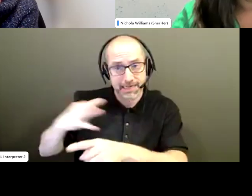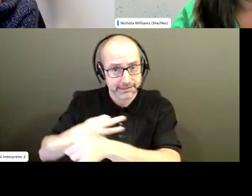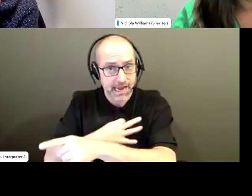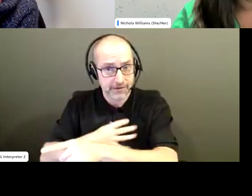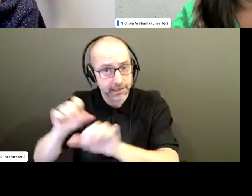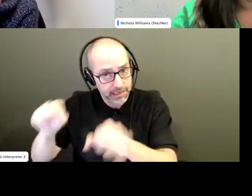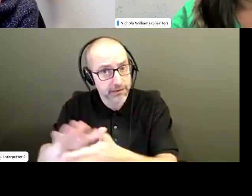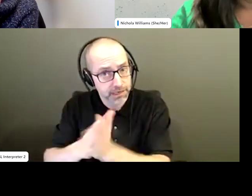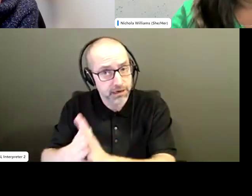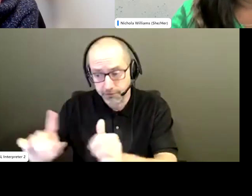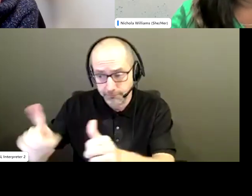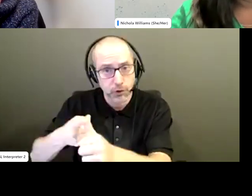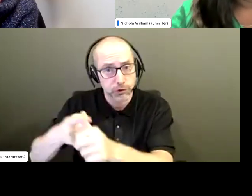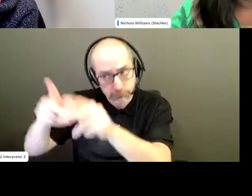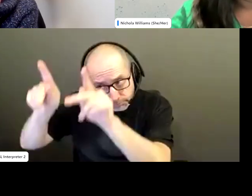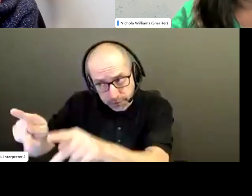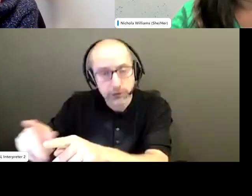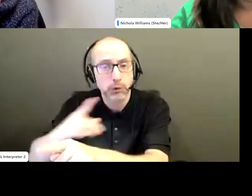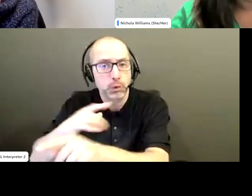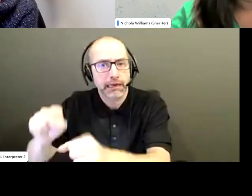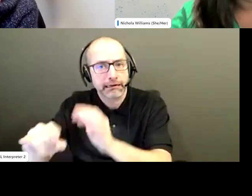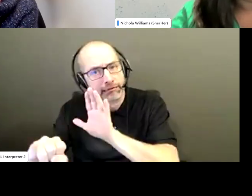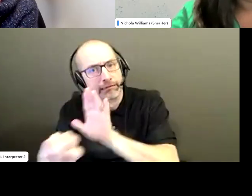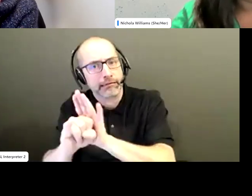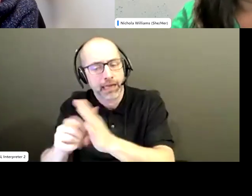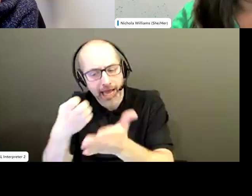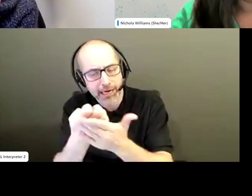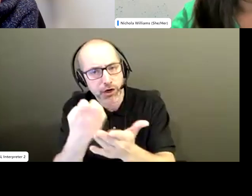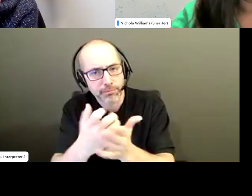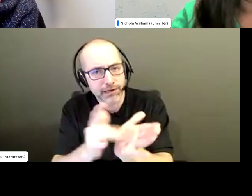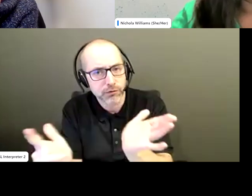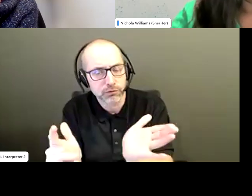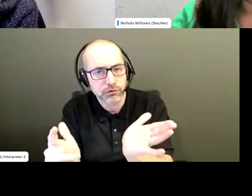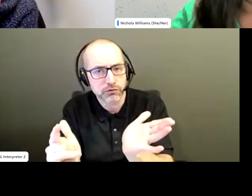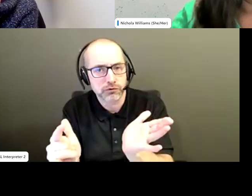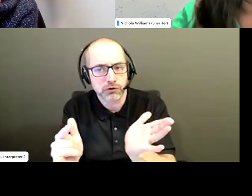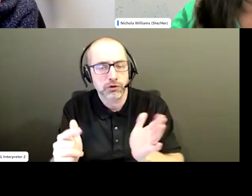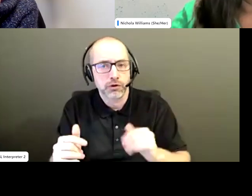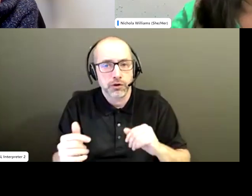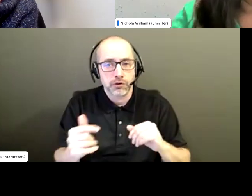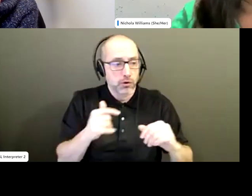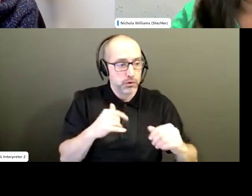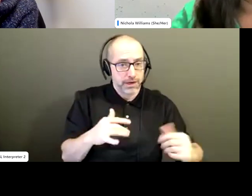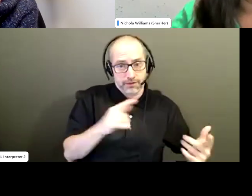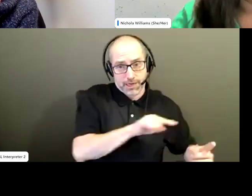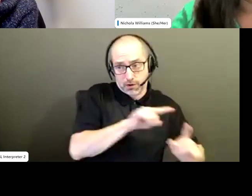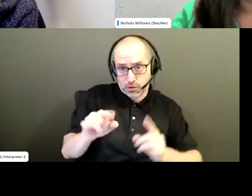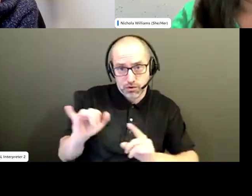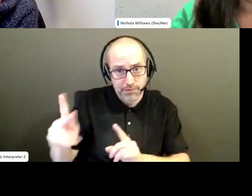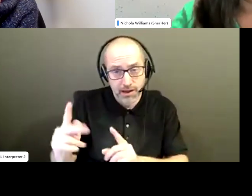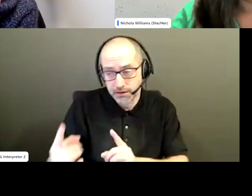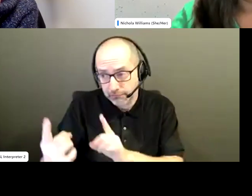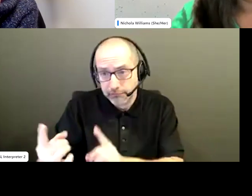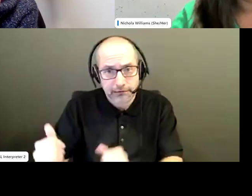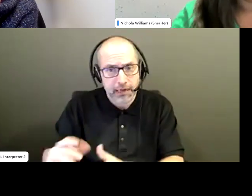of mentioning economic abuse experiences or like experiences they have with economic abuse because there's still